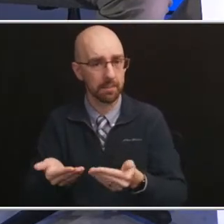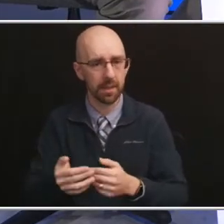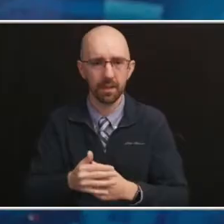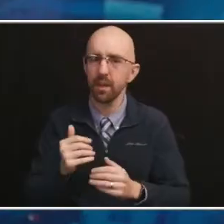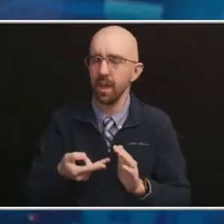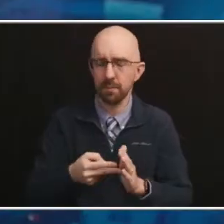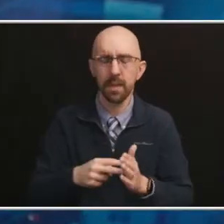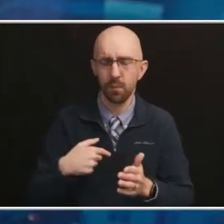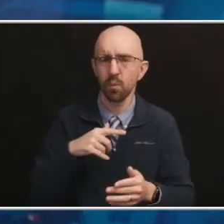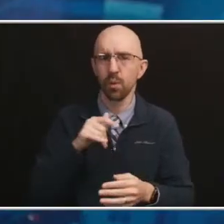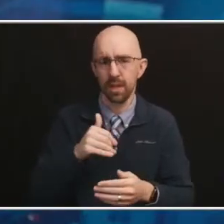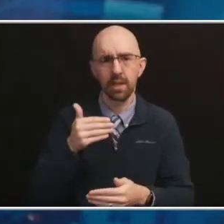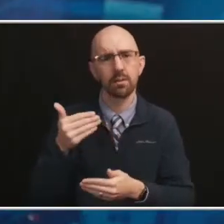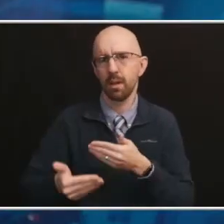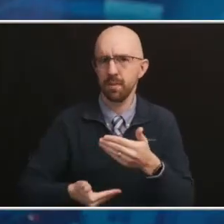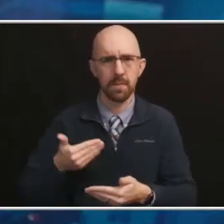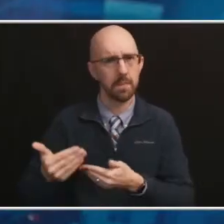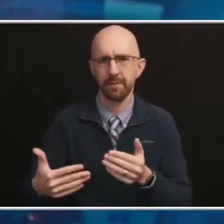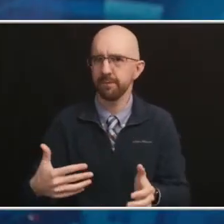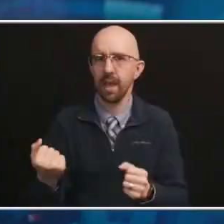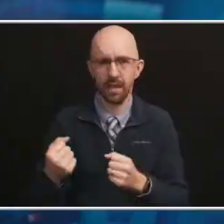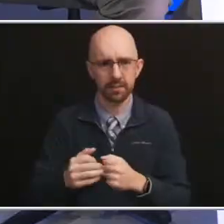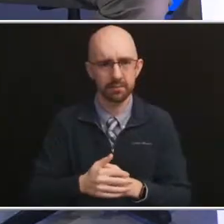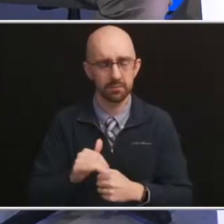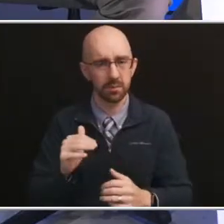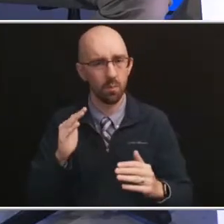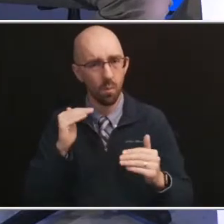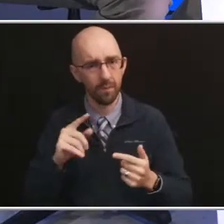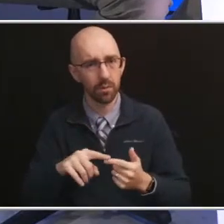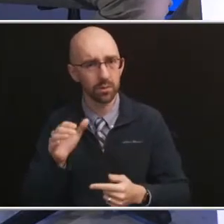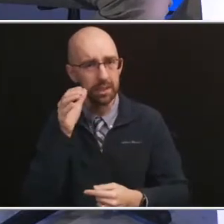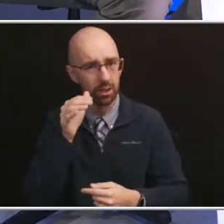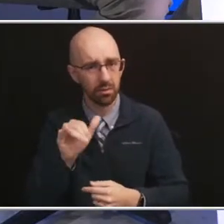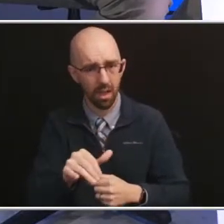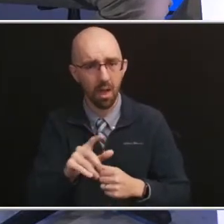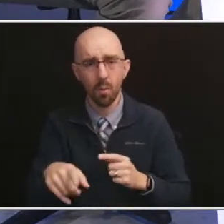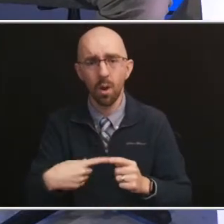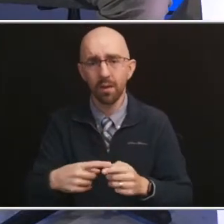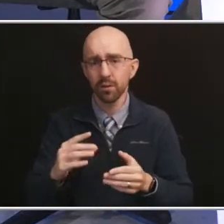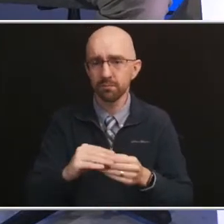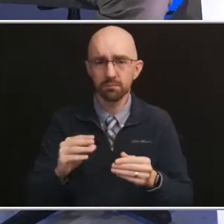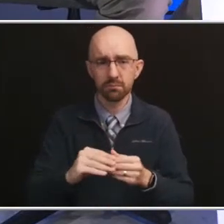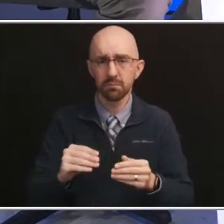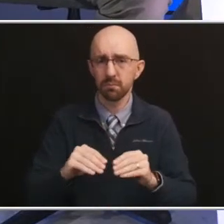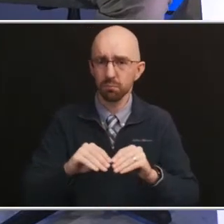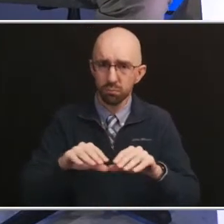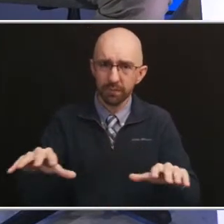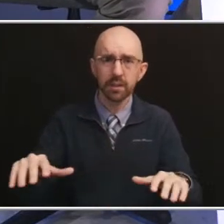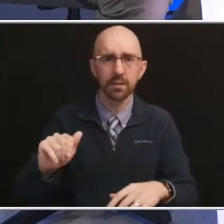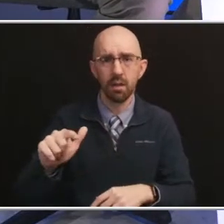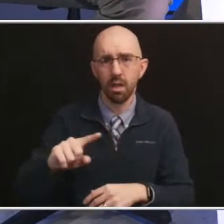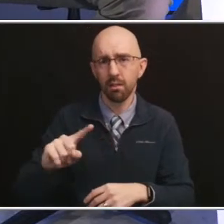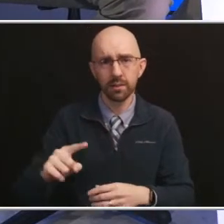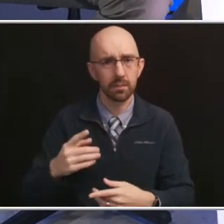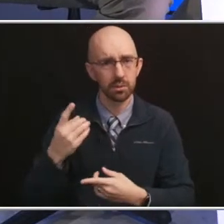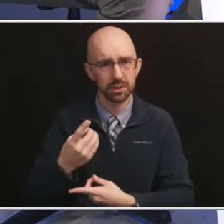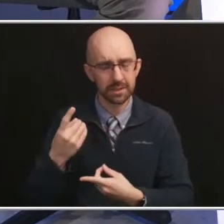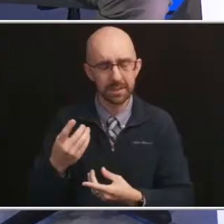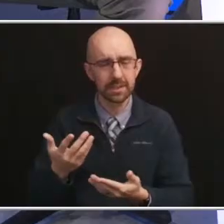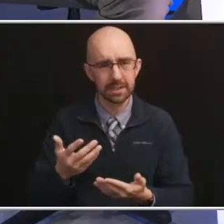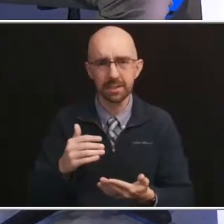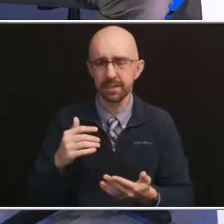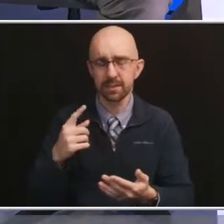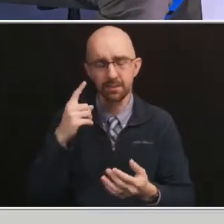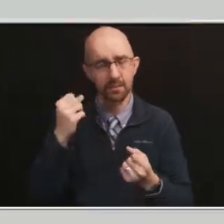moving quick. So hopeful to hear. And when you talk about the sheer prevalence of Alzheimer's disease, it's mind-blowing.